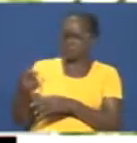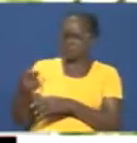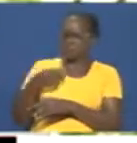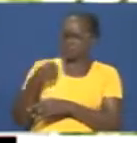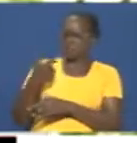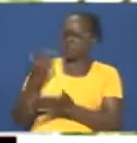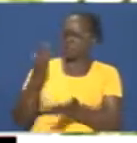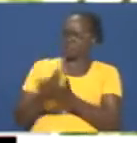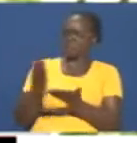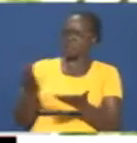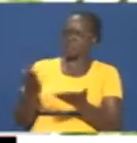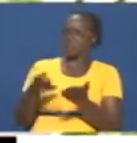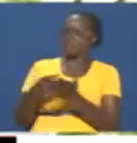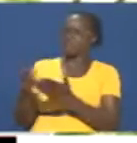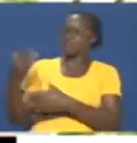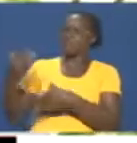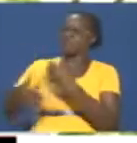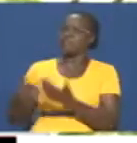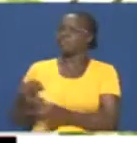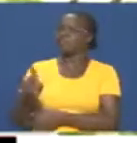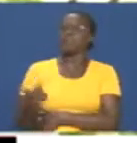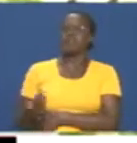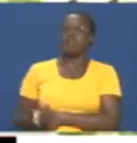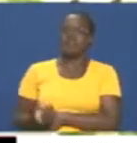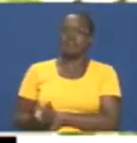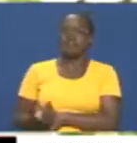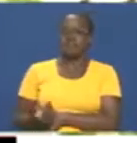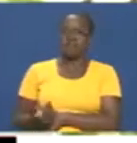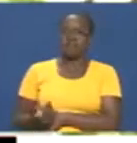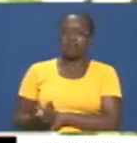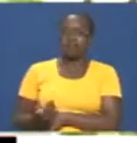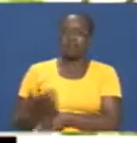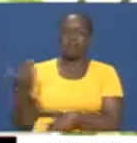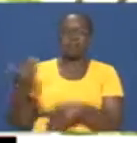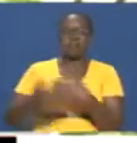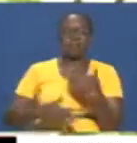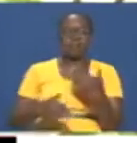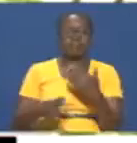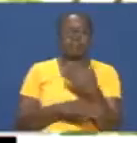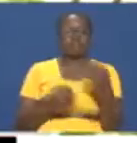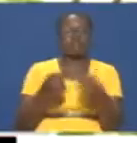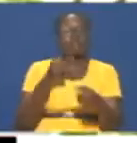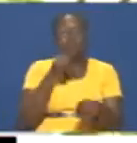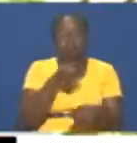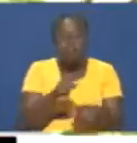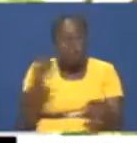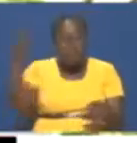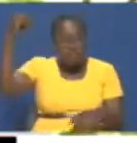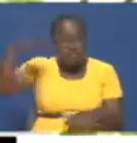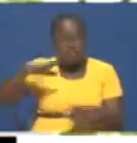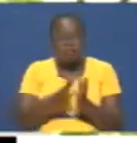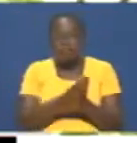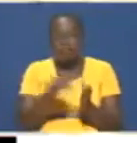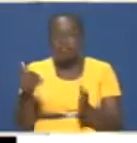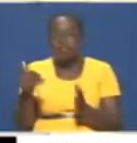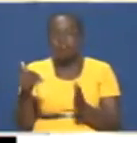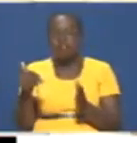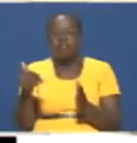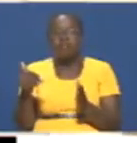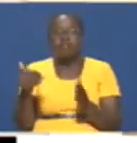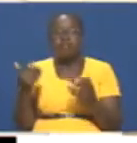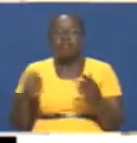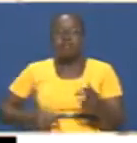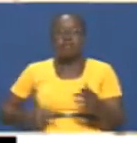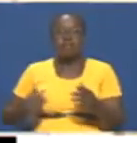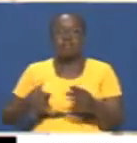Kumbe unamlipia jirani. Kumbe jirani anaiba kwako stima. Kumbe mtu amefanya false connection.